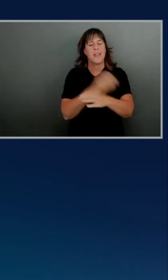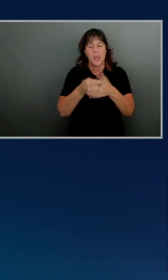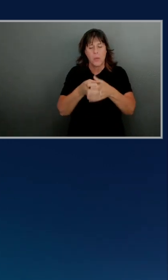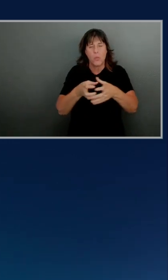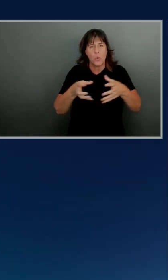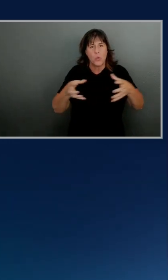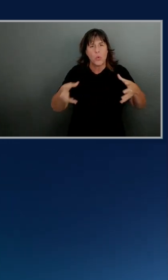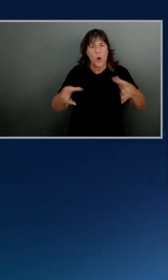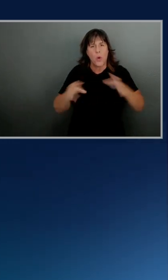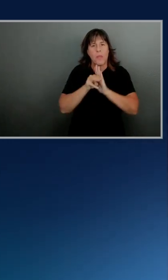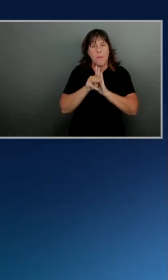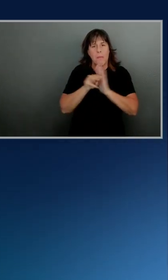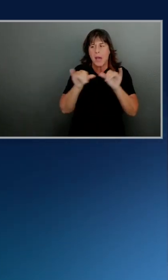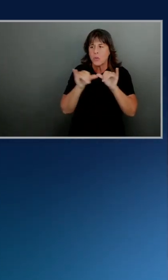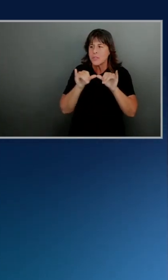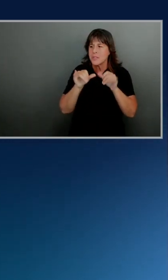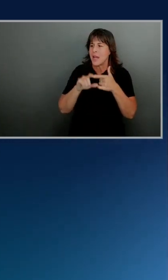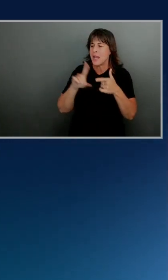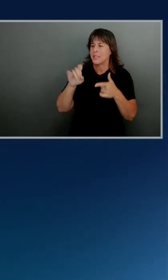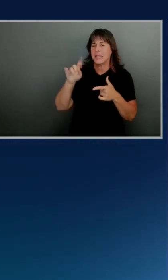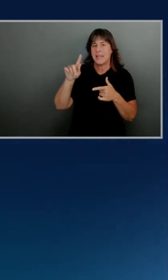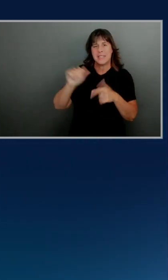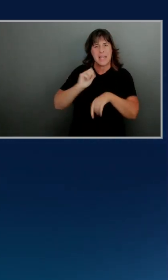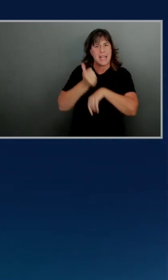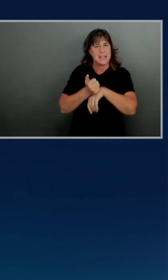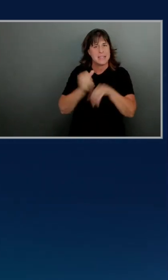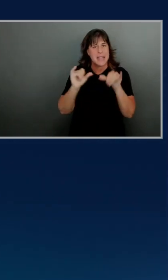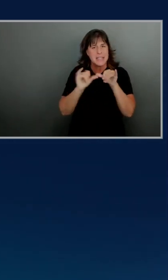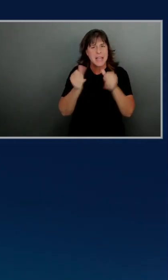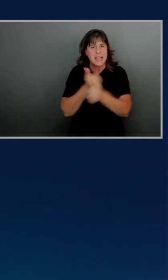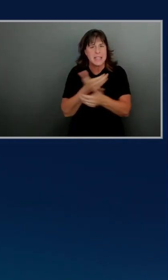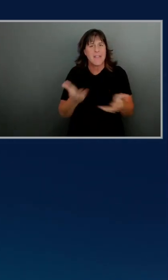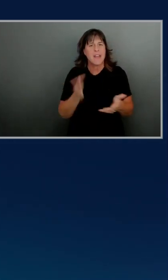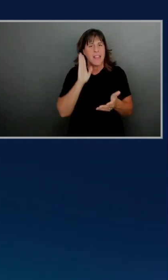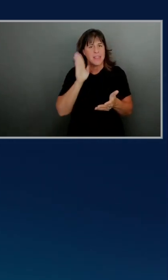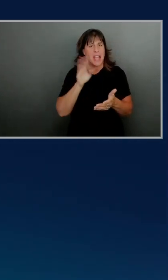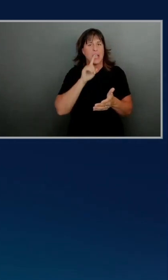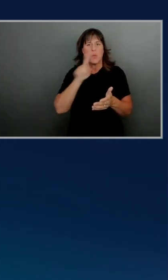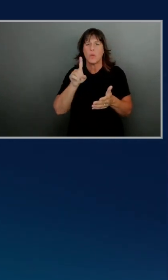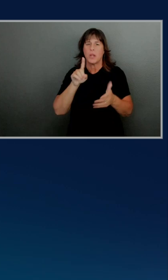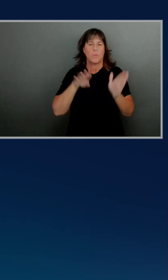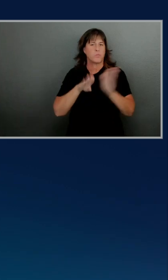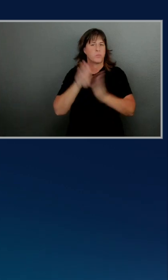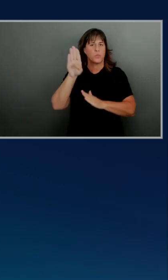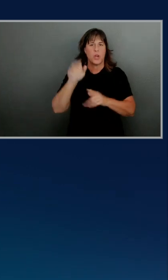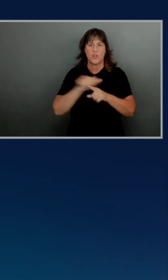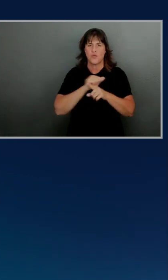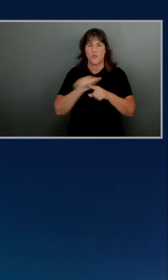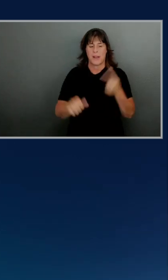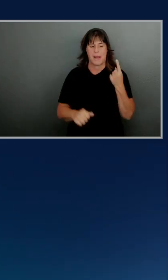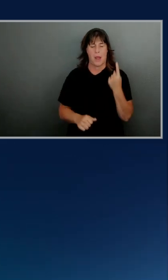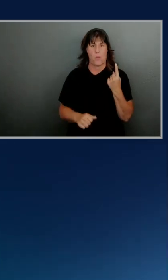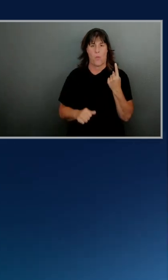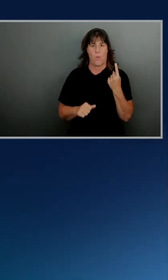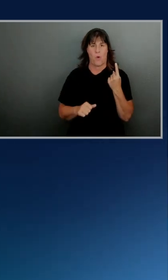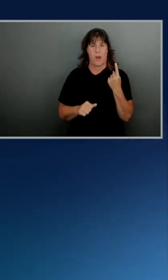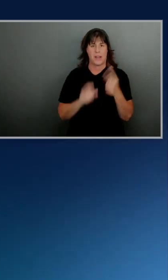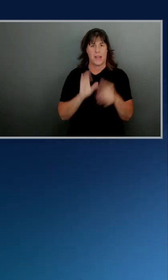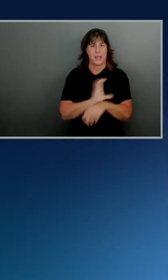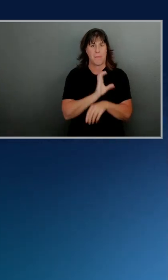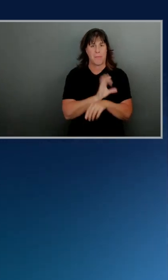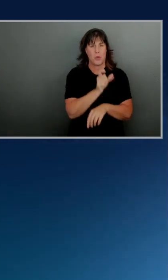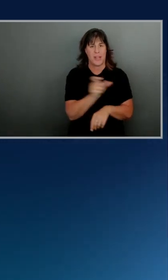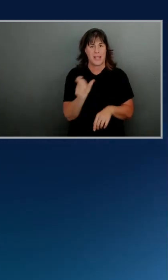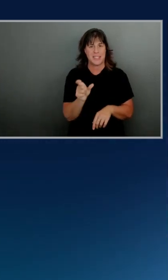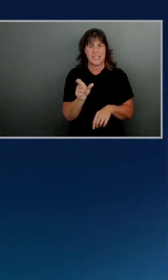model size. They're going to grow the data set size. And that can get beyond the point where training on a single compute instance can